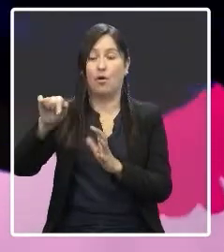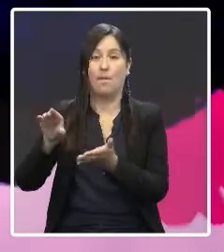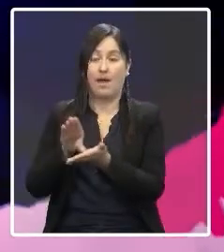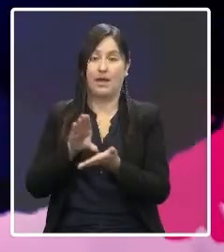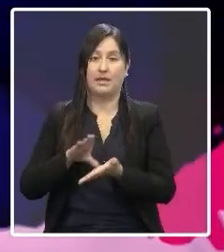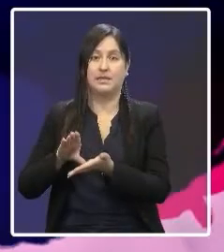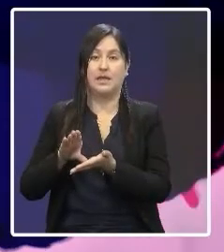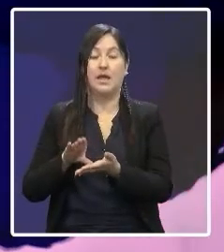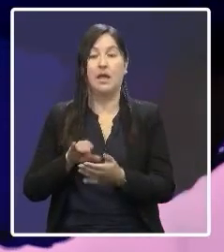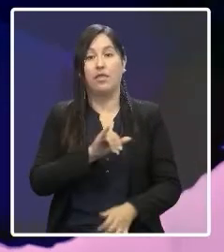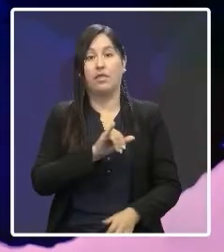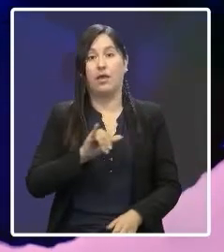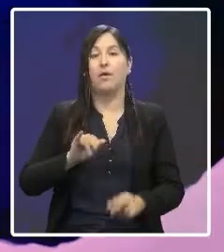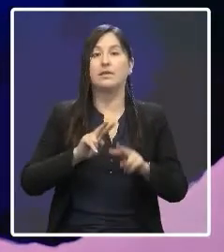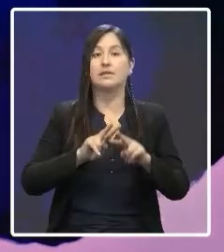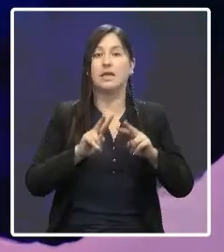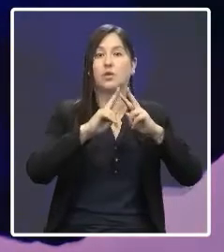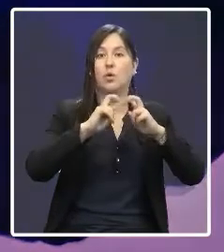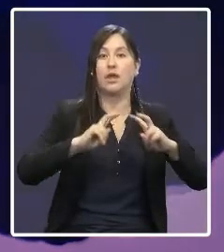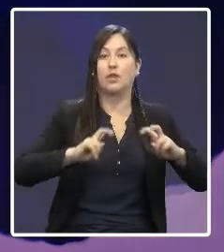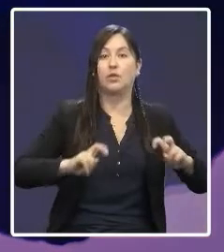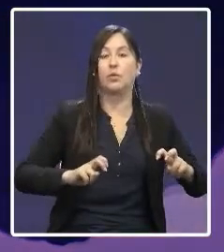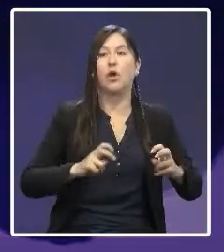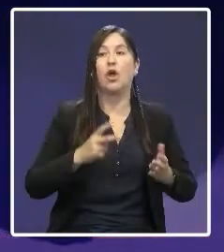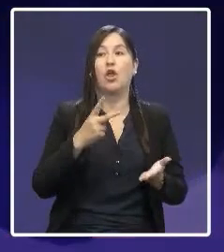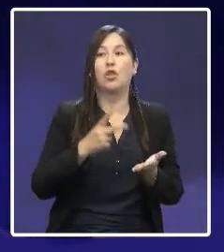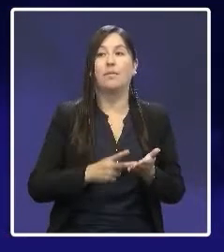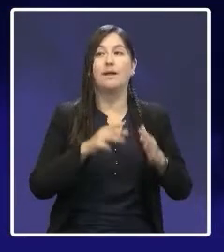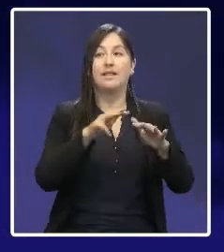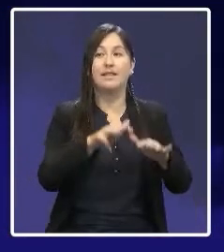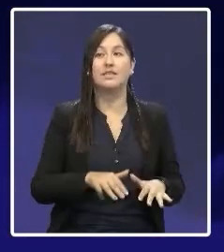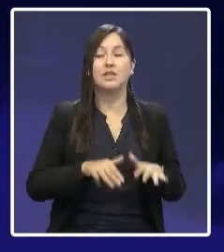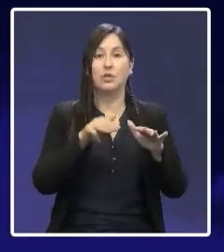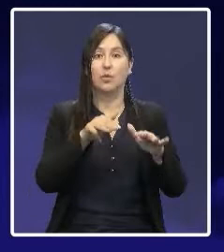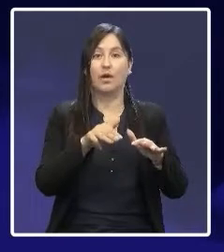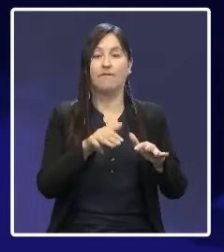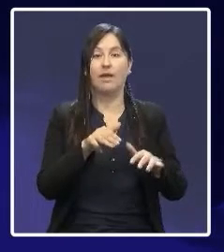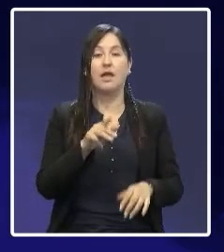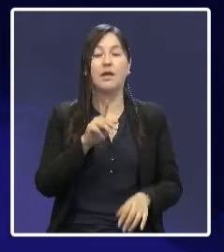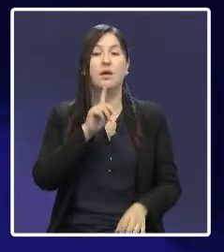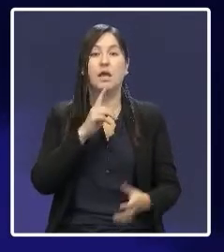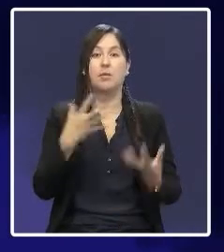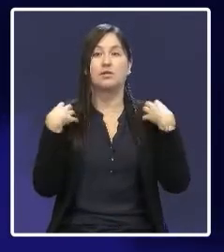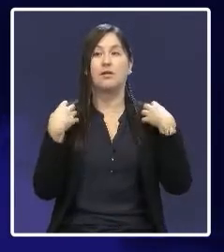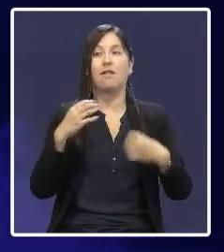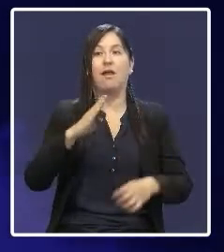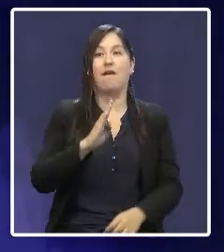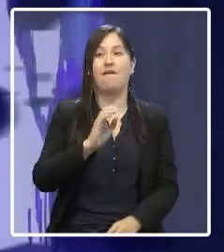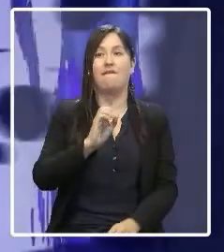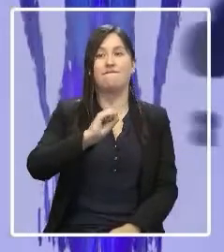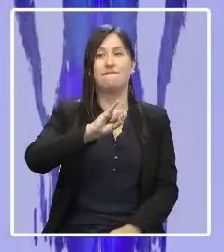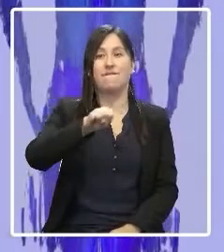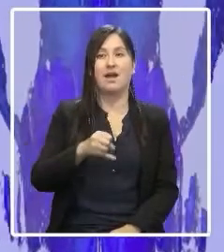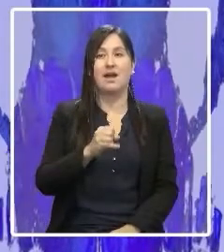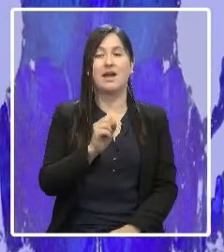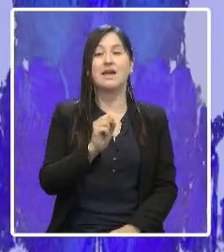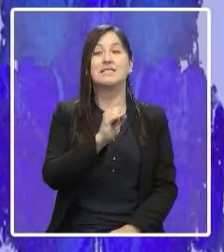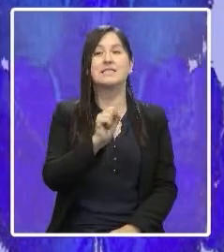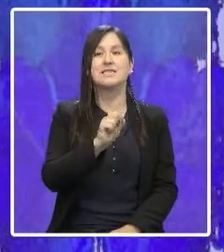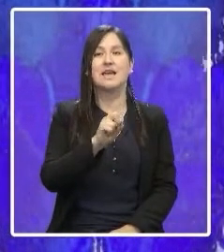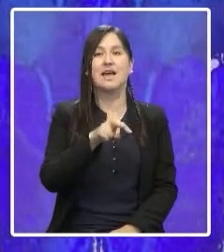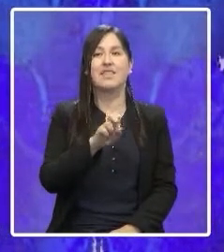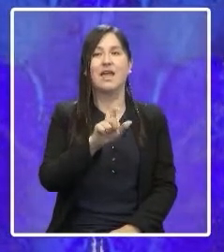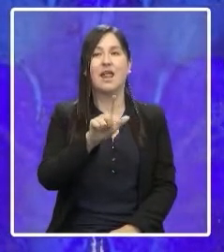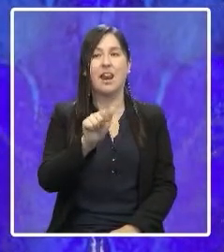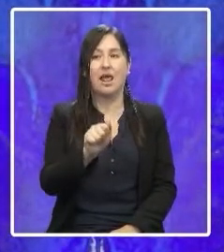Zanella, and they looked at a meta-analytic study that looked at social media use and also problematic social media use. And